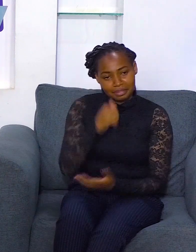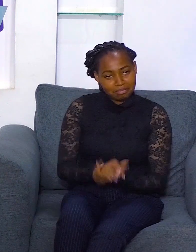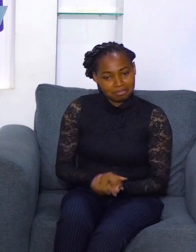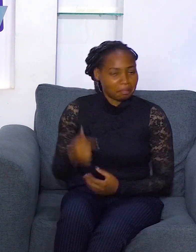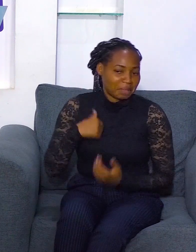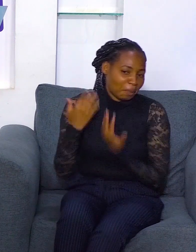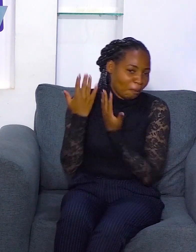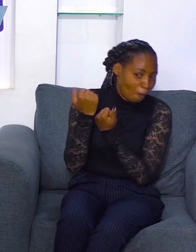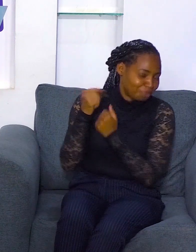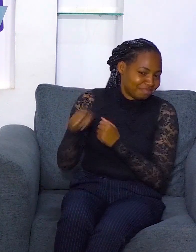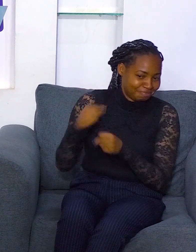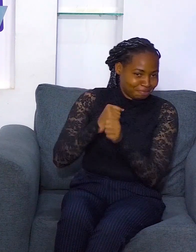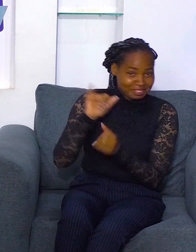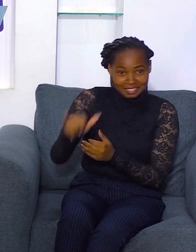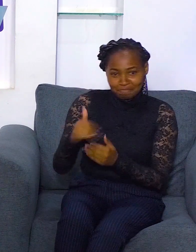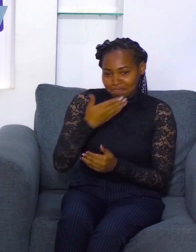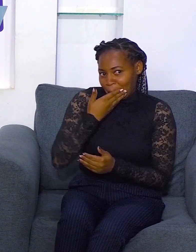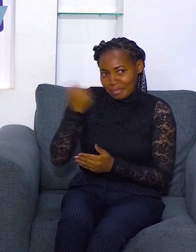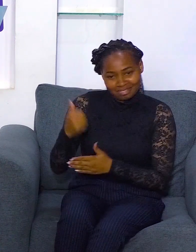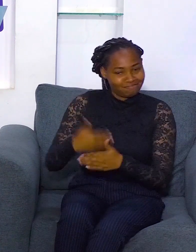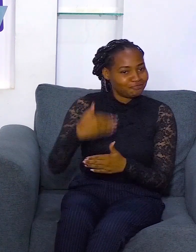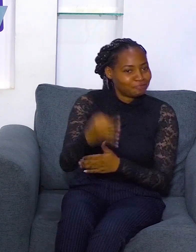that's interesting.